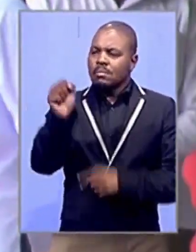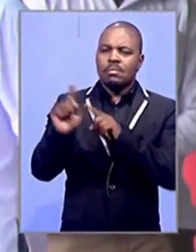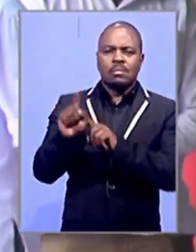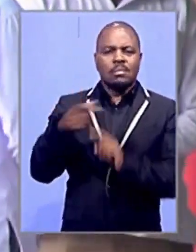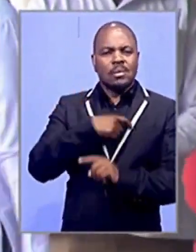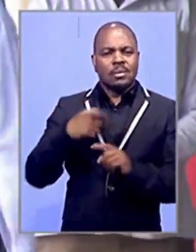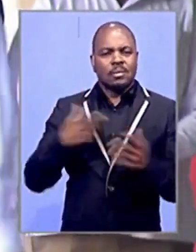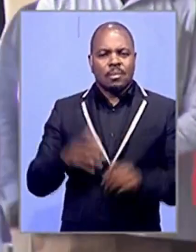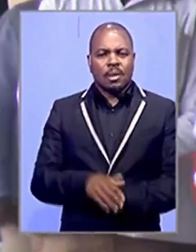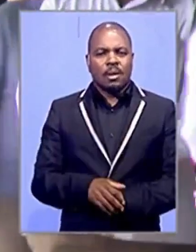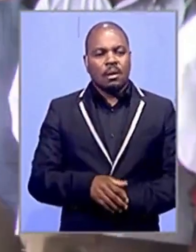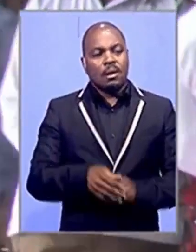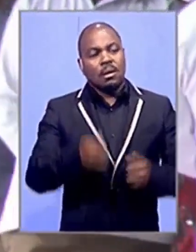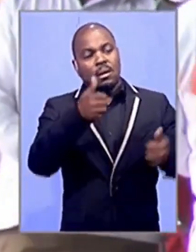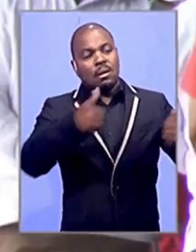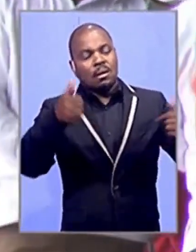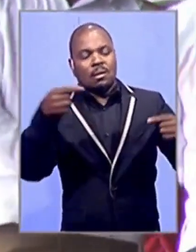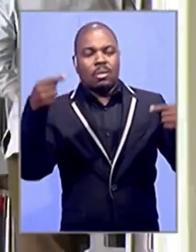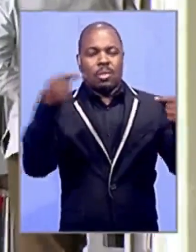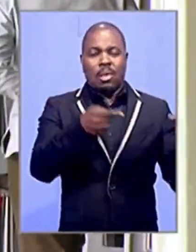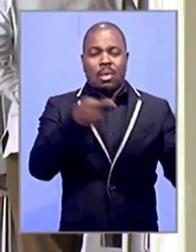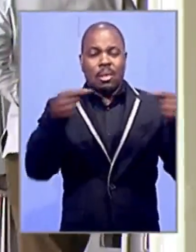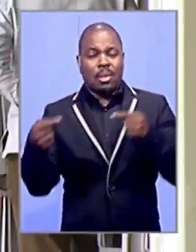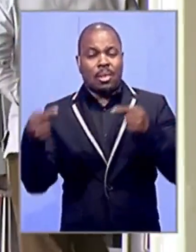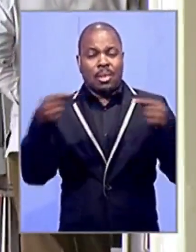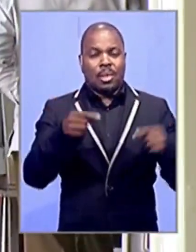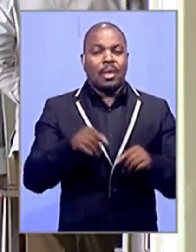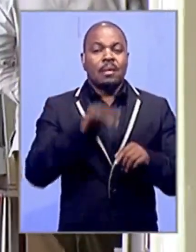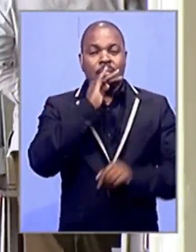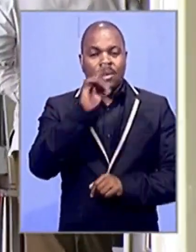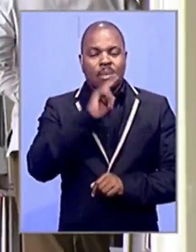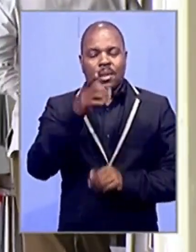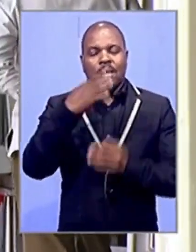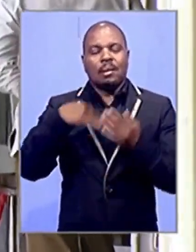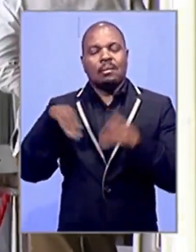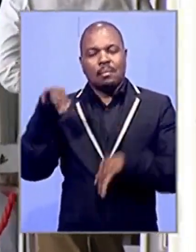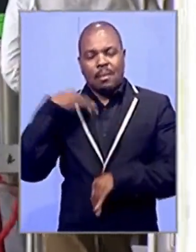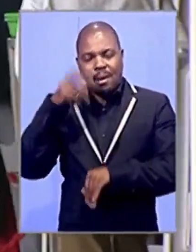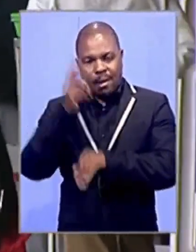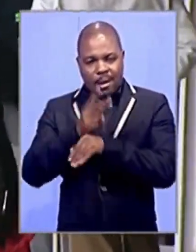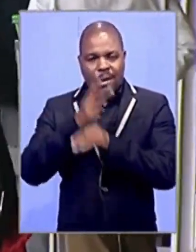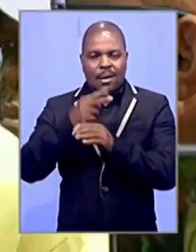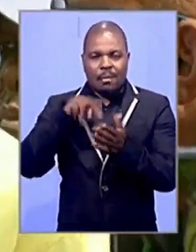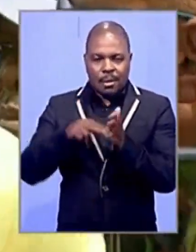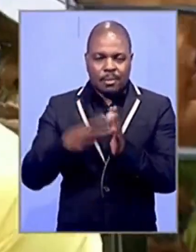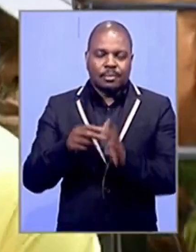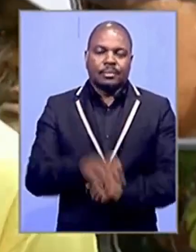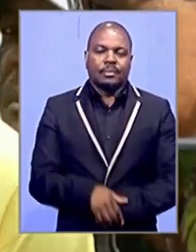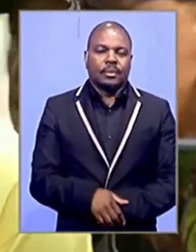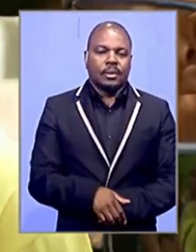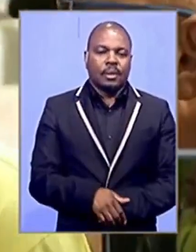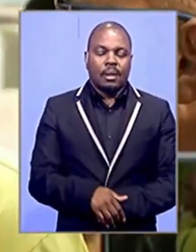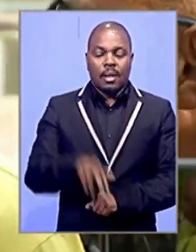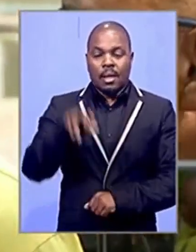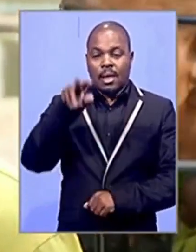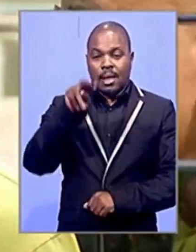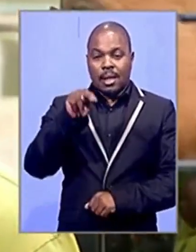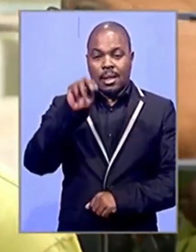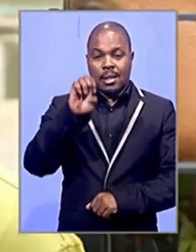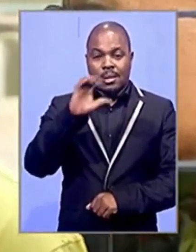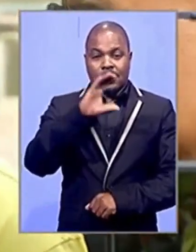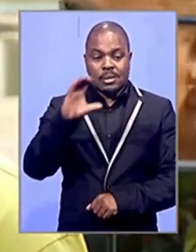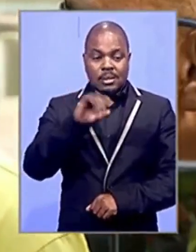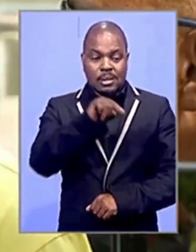ba latofatšana ka go hlolana ka diolo, seo se ra gore ba boela gape leanong le liswa. The NEC in its wisdom